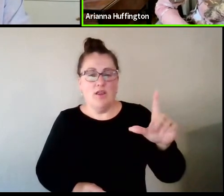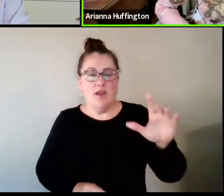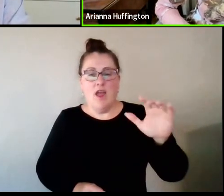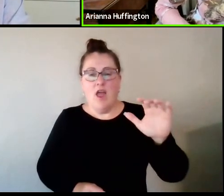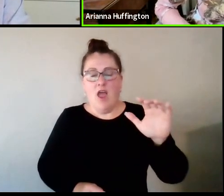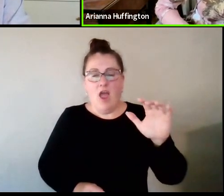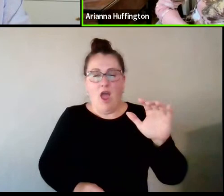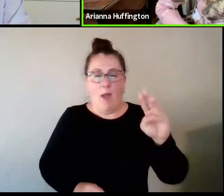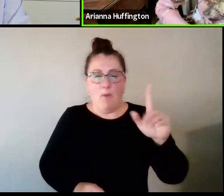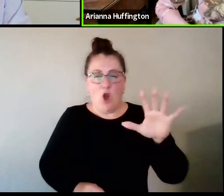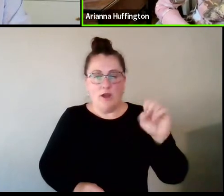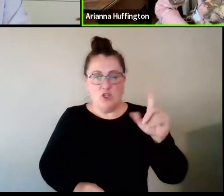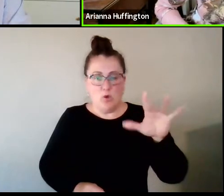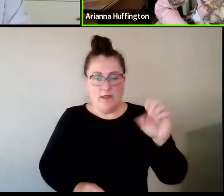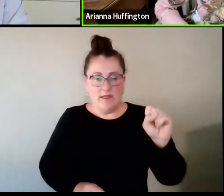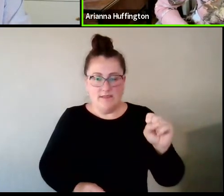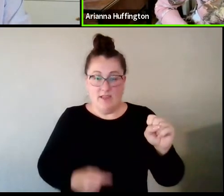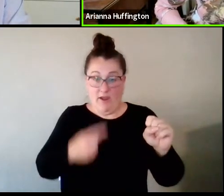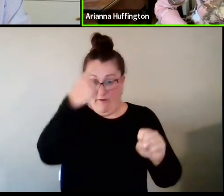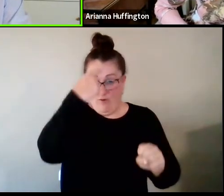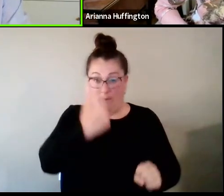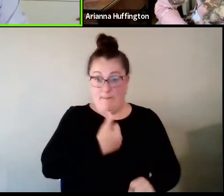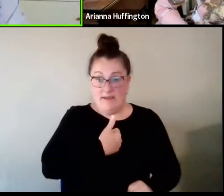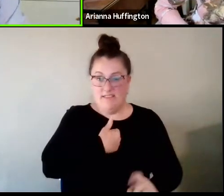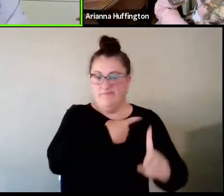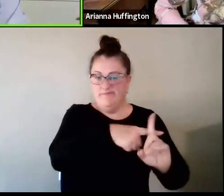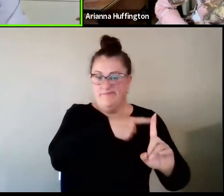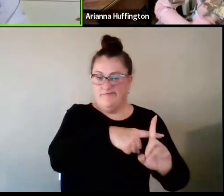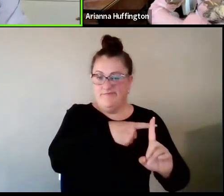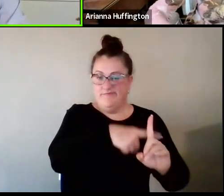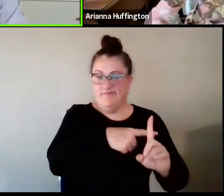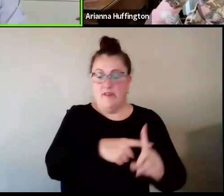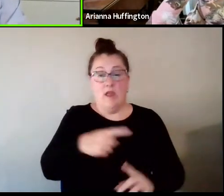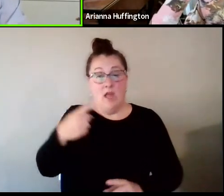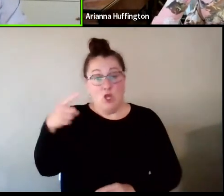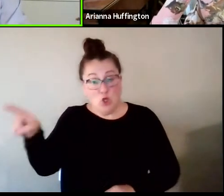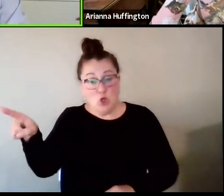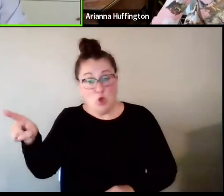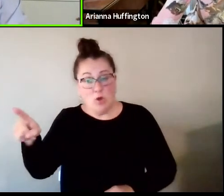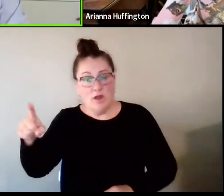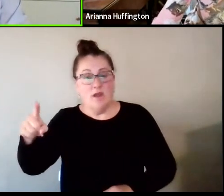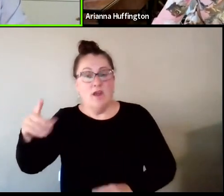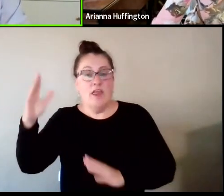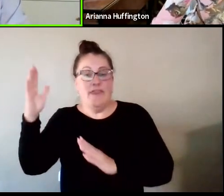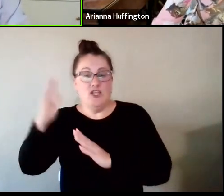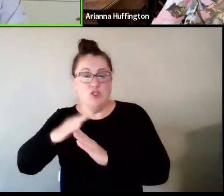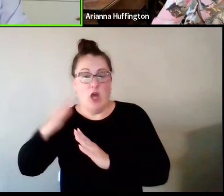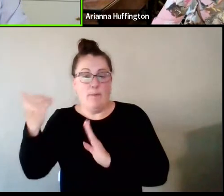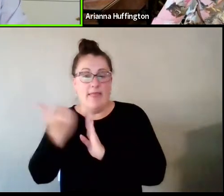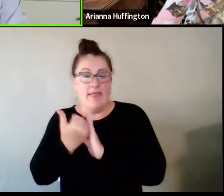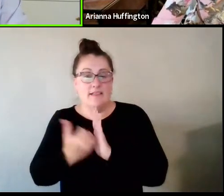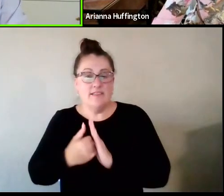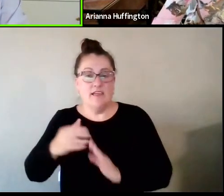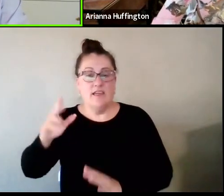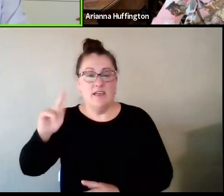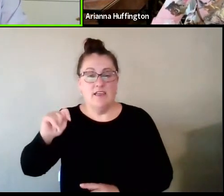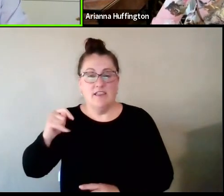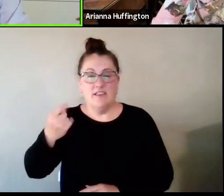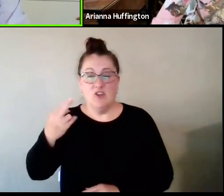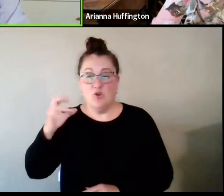model of leadership. Now, what about you? My top of the list is, of course, Thrive by Arianna